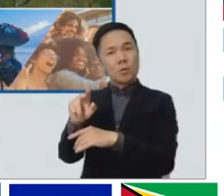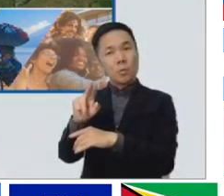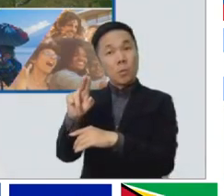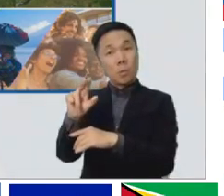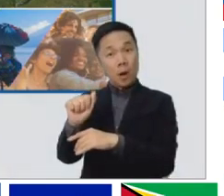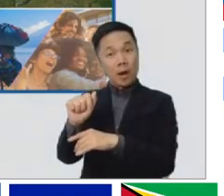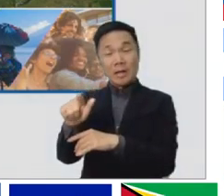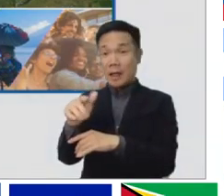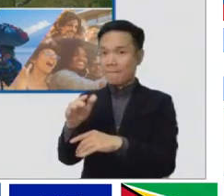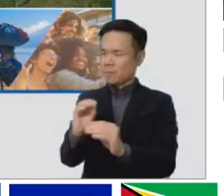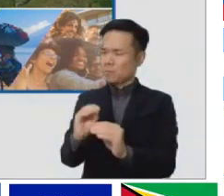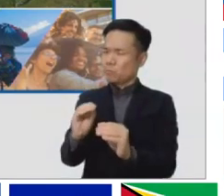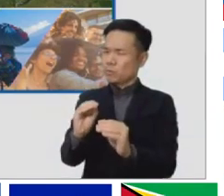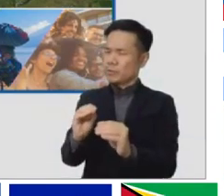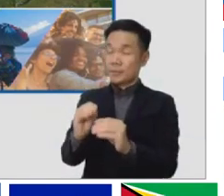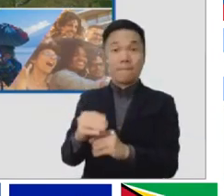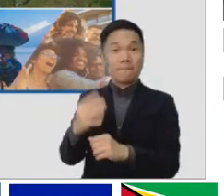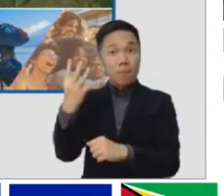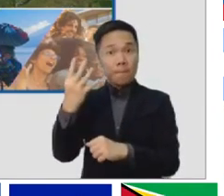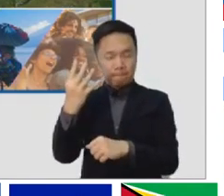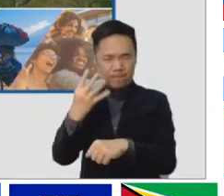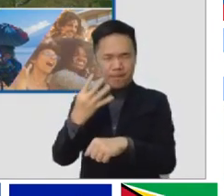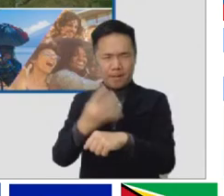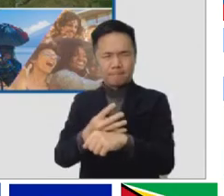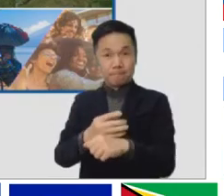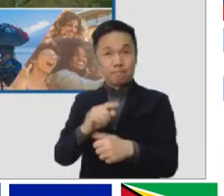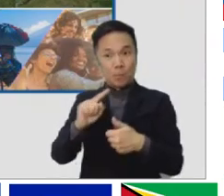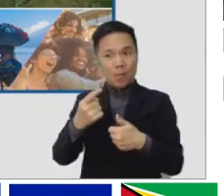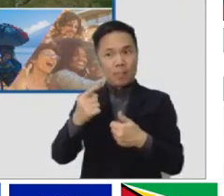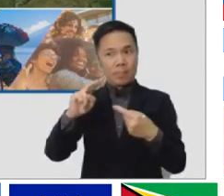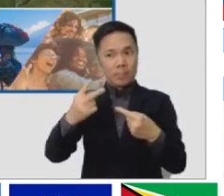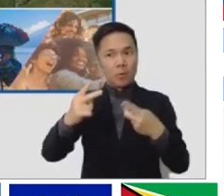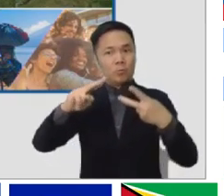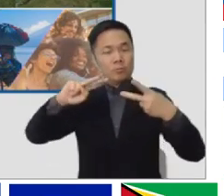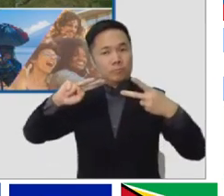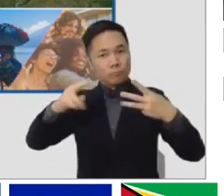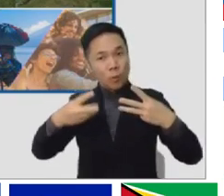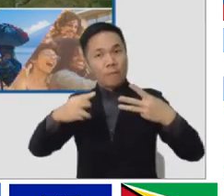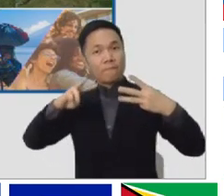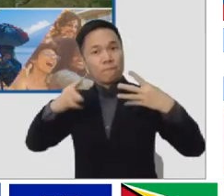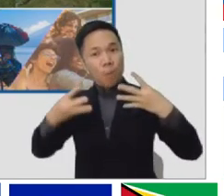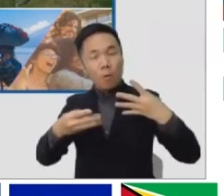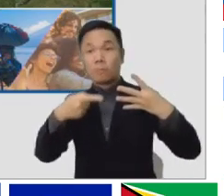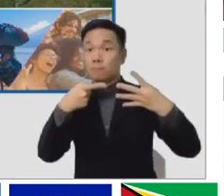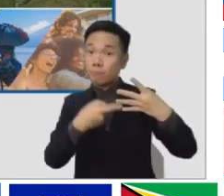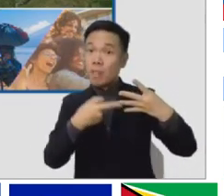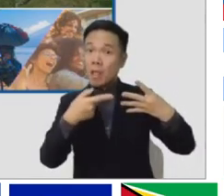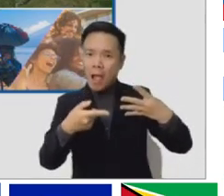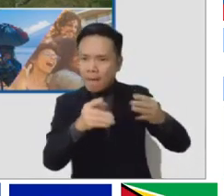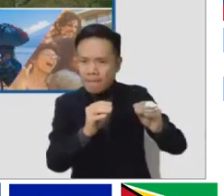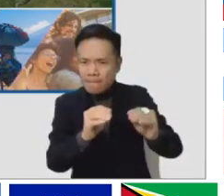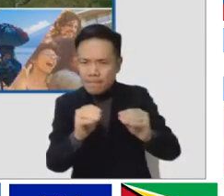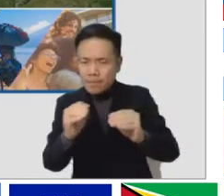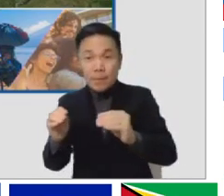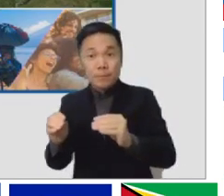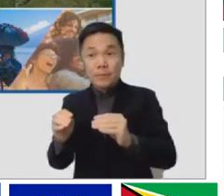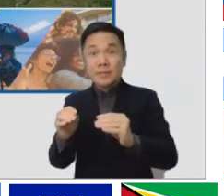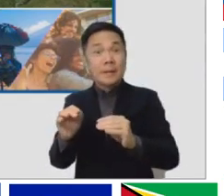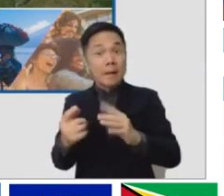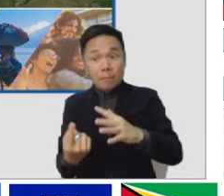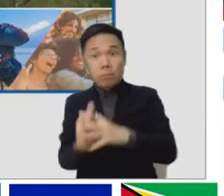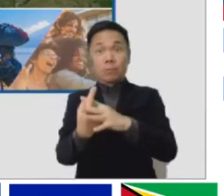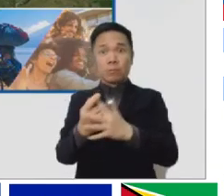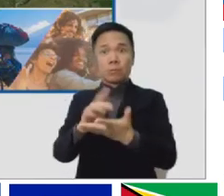countries, they just involve about 1.5 million persons involved. That leads to about 6,000